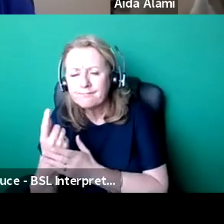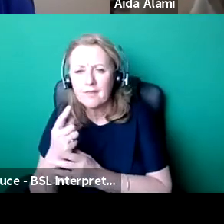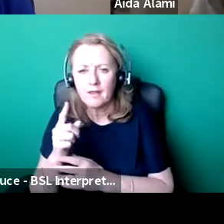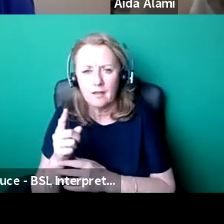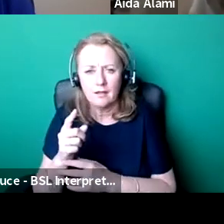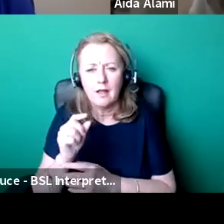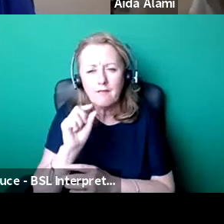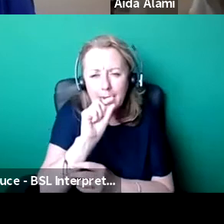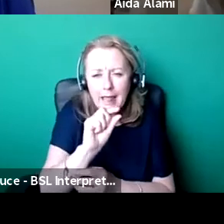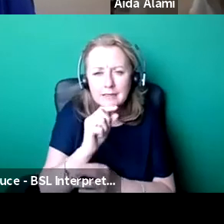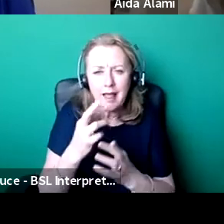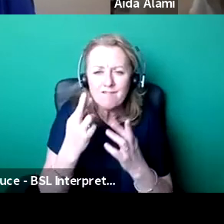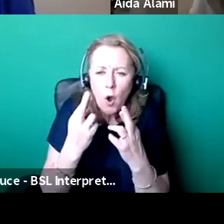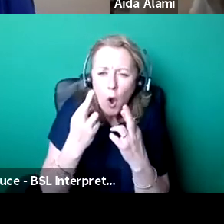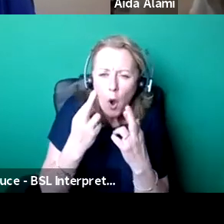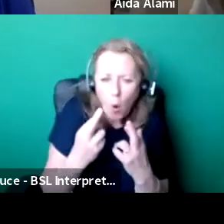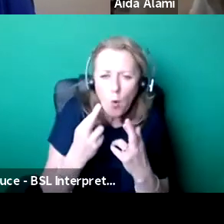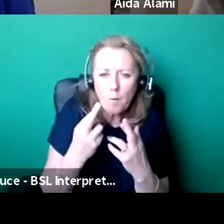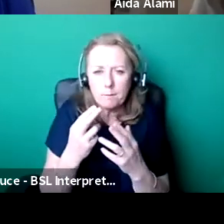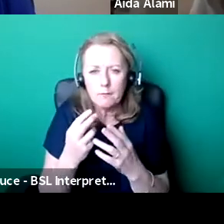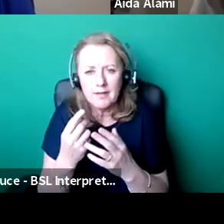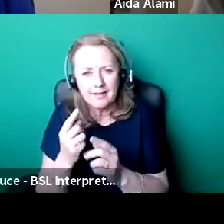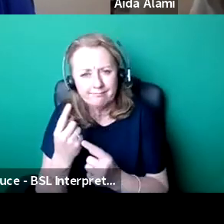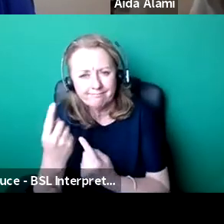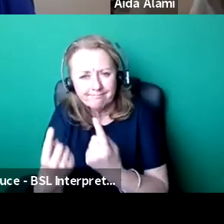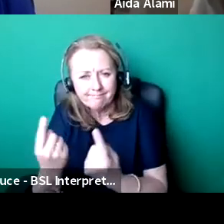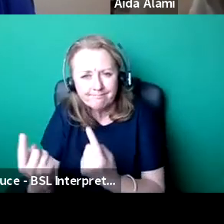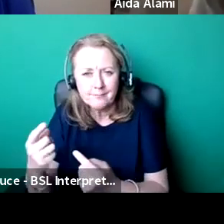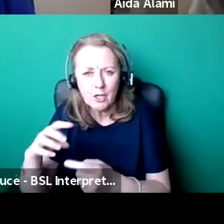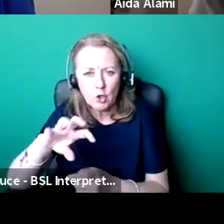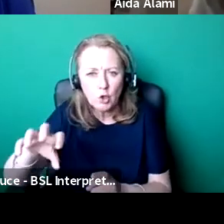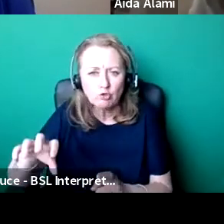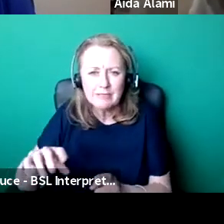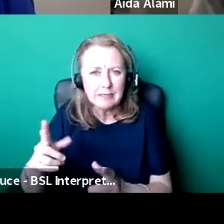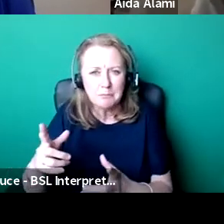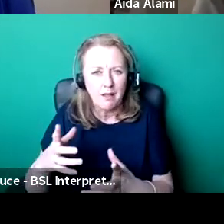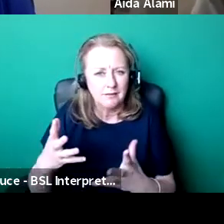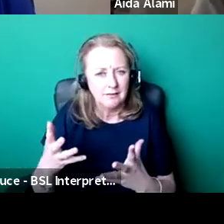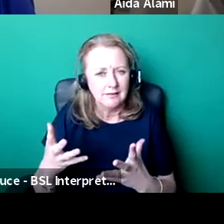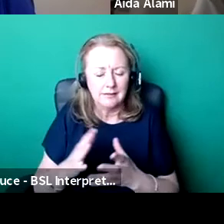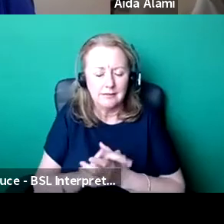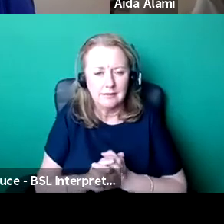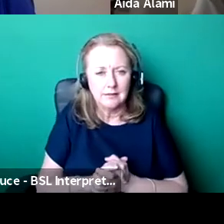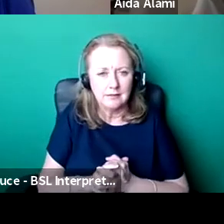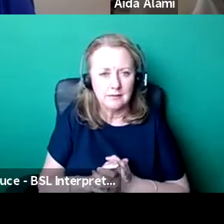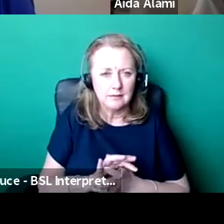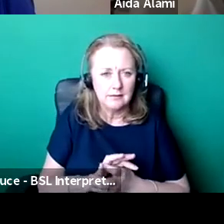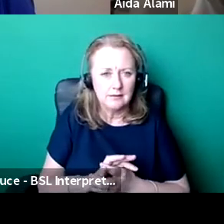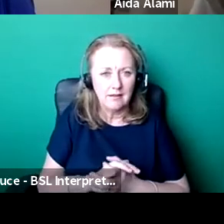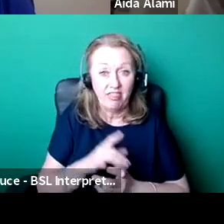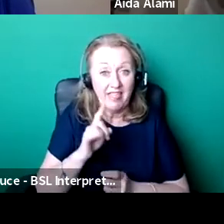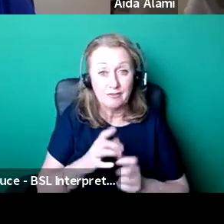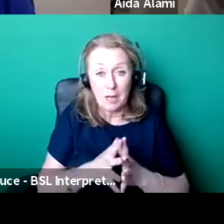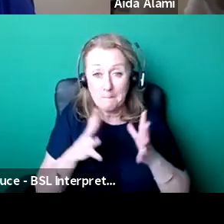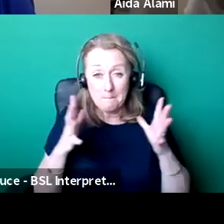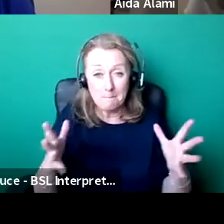are pockets of hope in individual countries, and I think there are people who will continue to push for change. It's so vast of a question that I personally